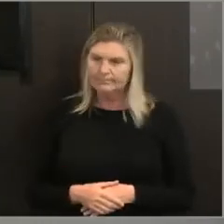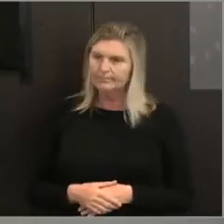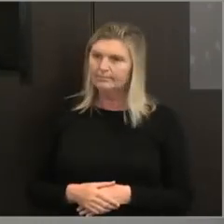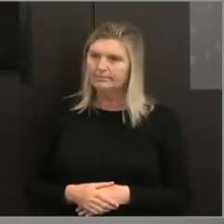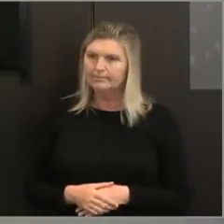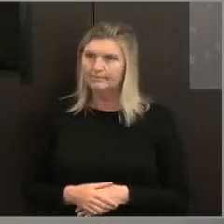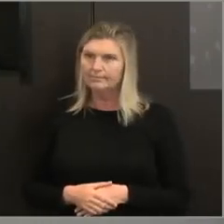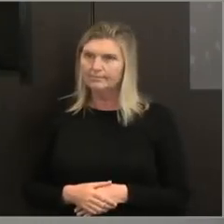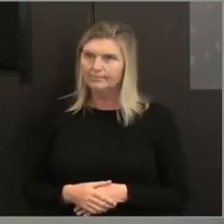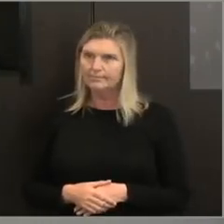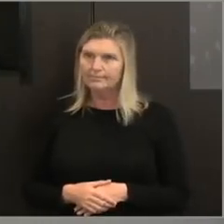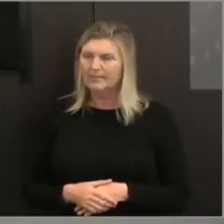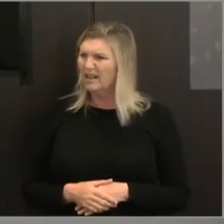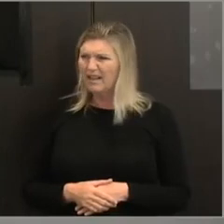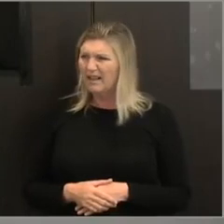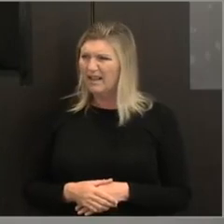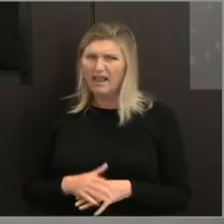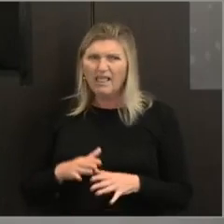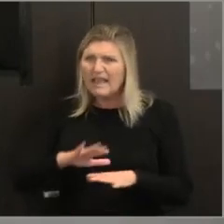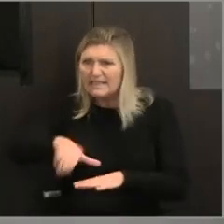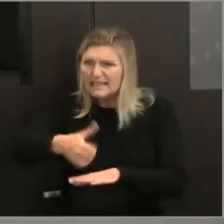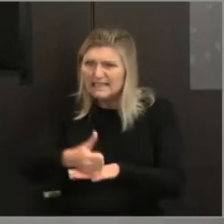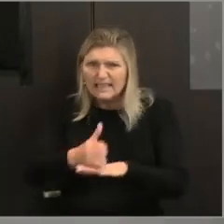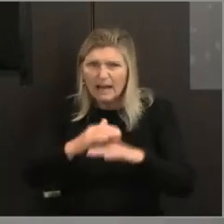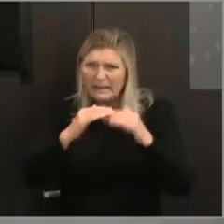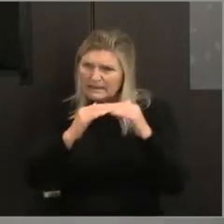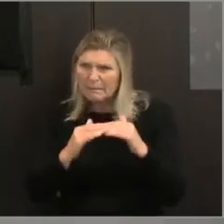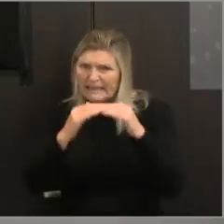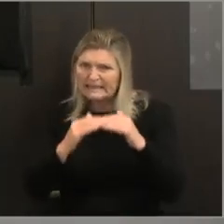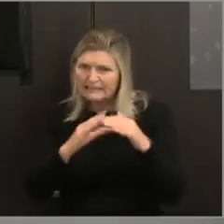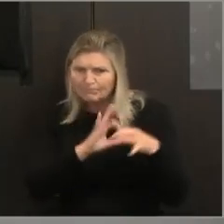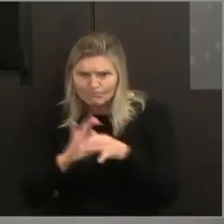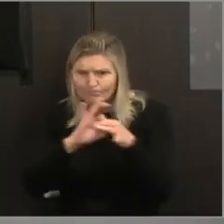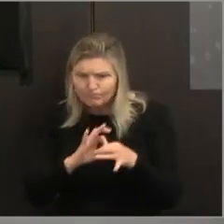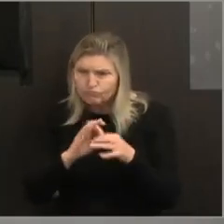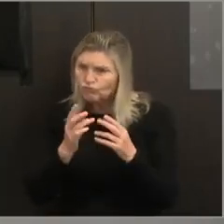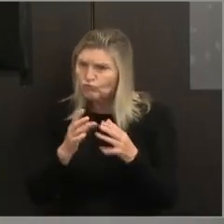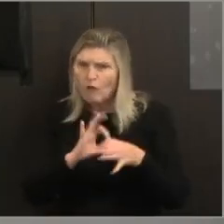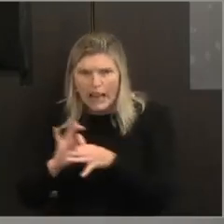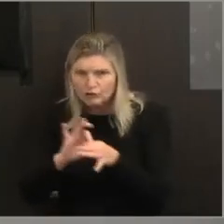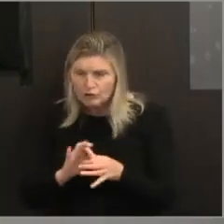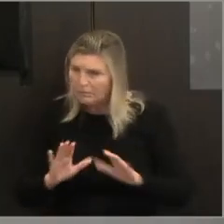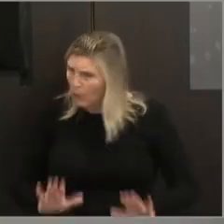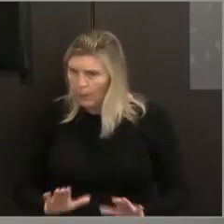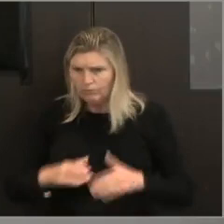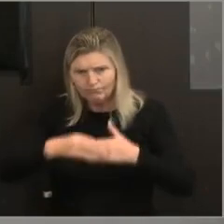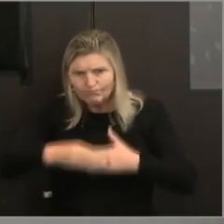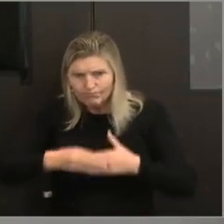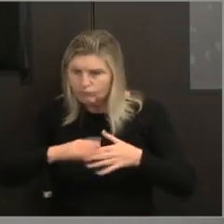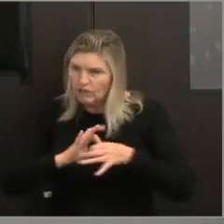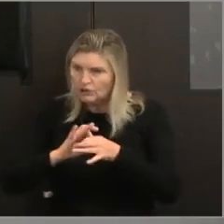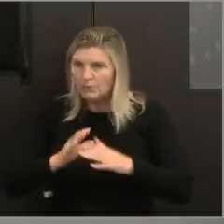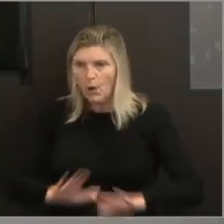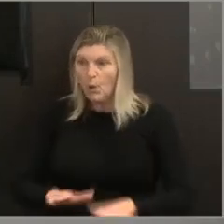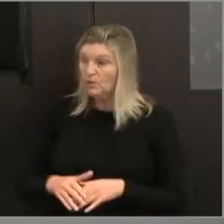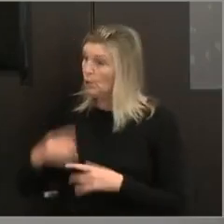an interdependent conciliatory relationship, I don't believe. And so Te Tiriti, the